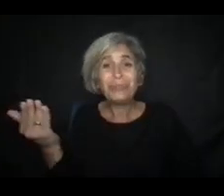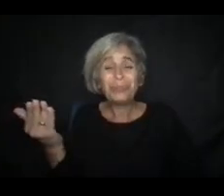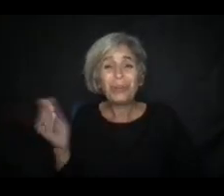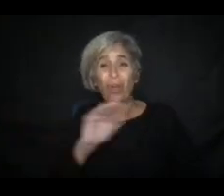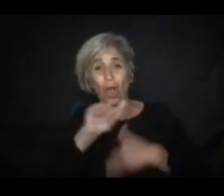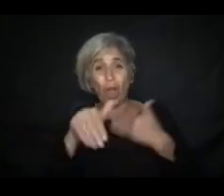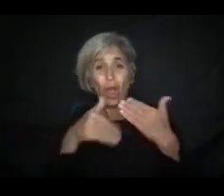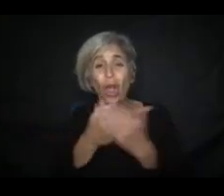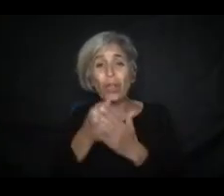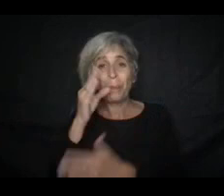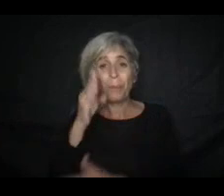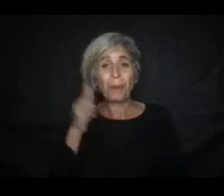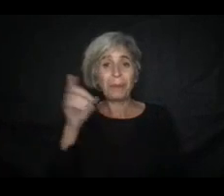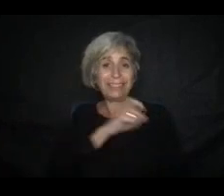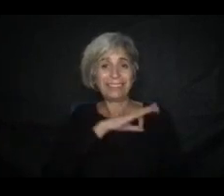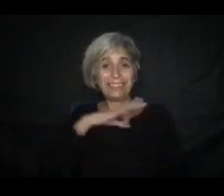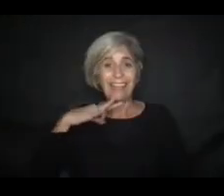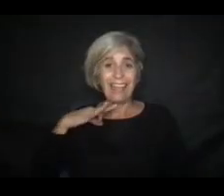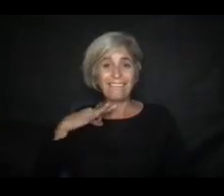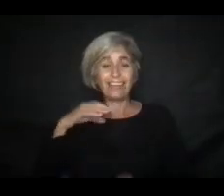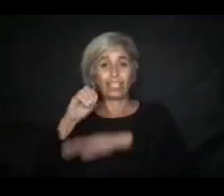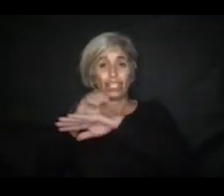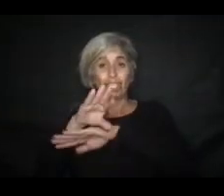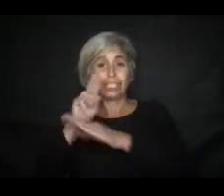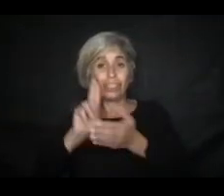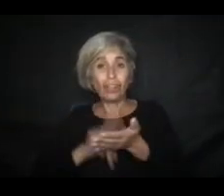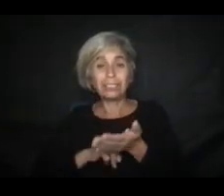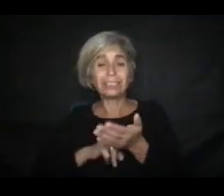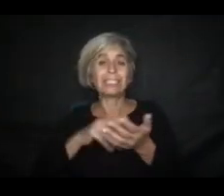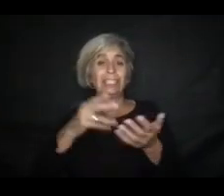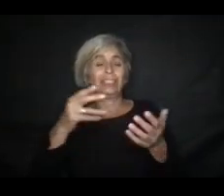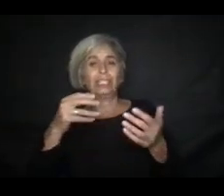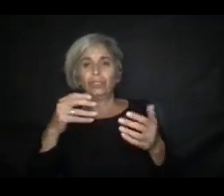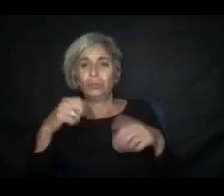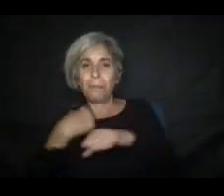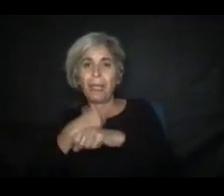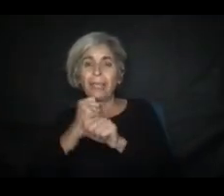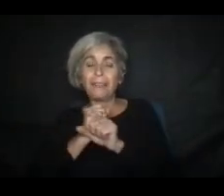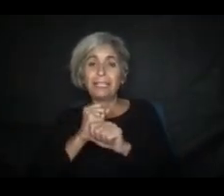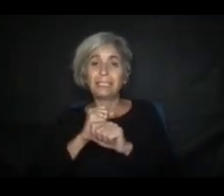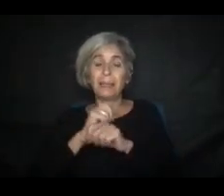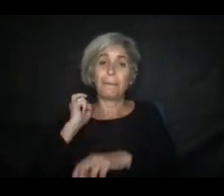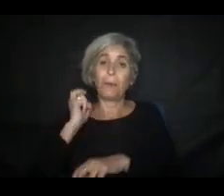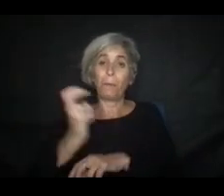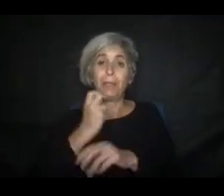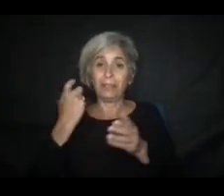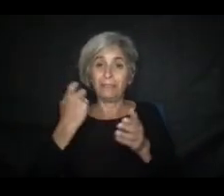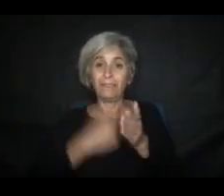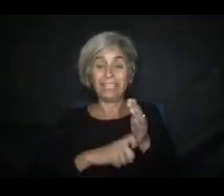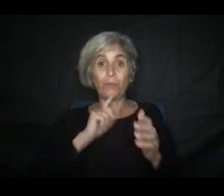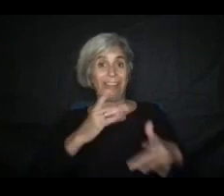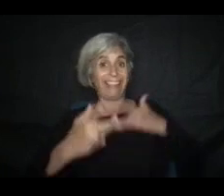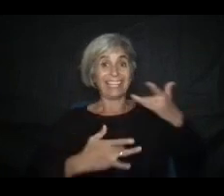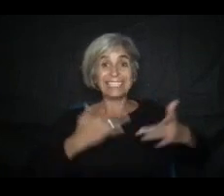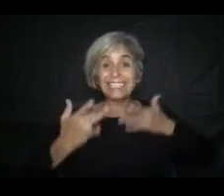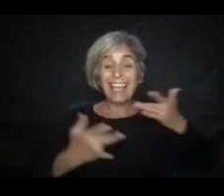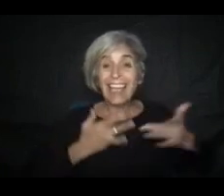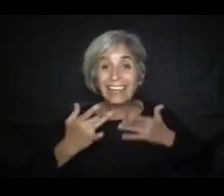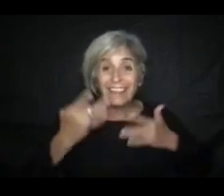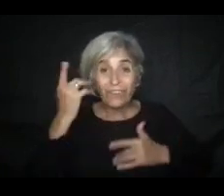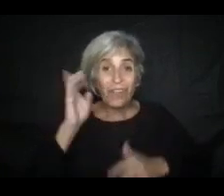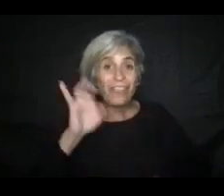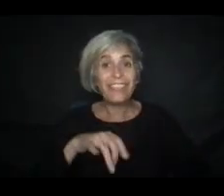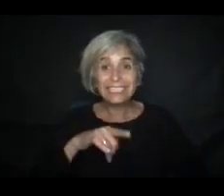of the Boynton Beach staff, our consultants, for making this mobility fee plan. I'm very excited to put this